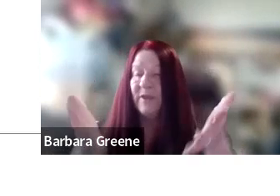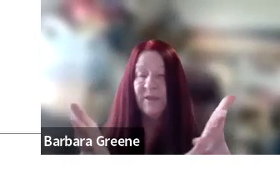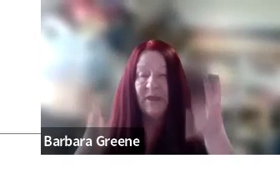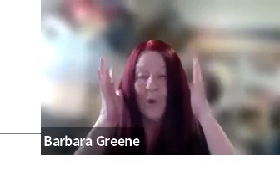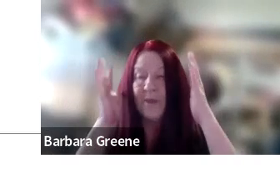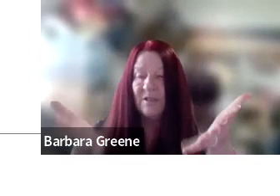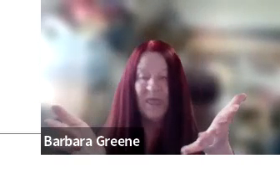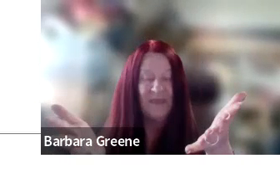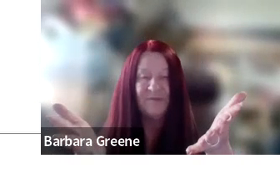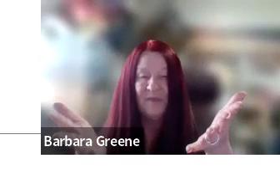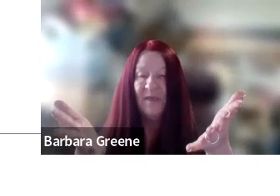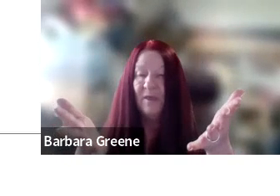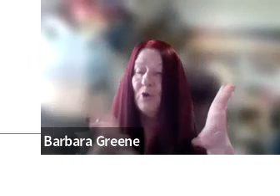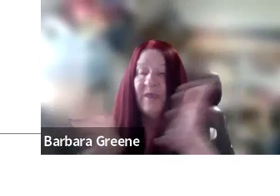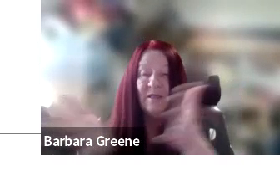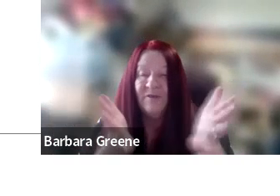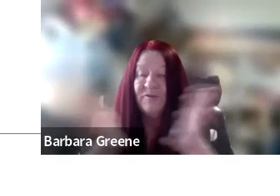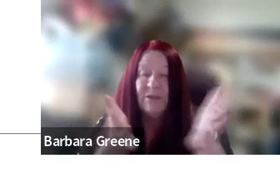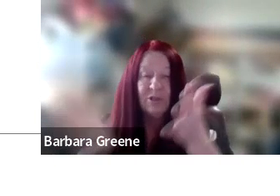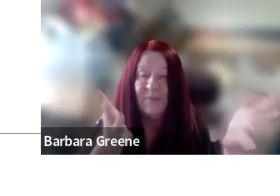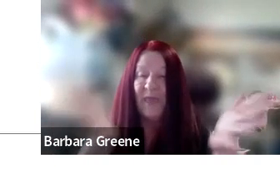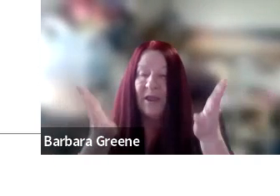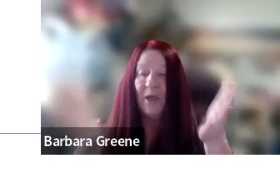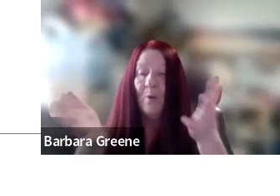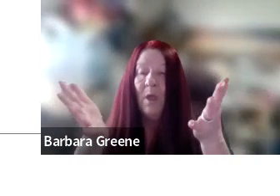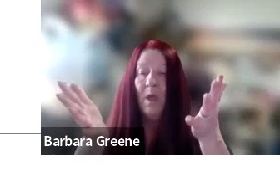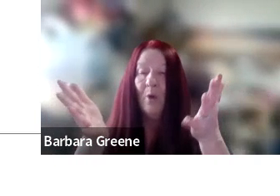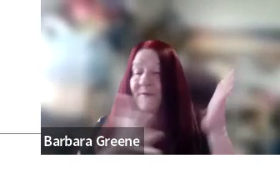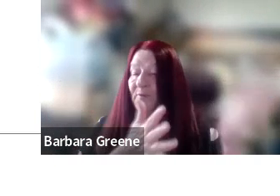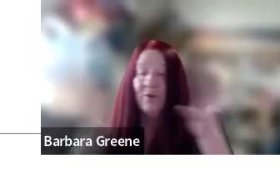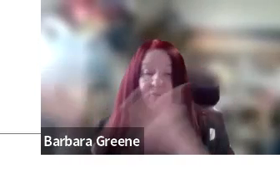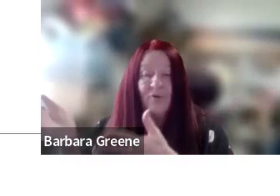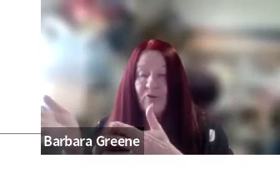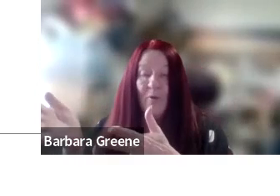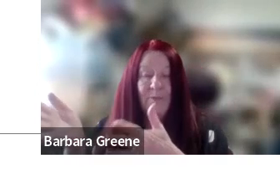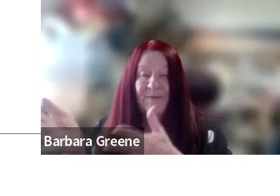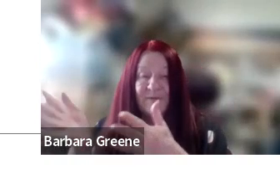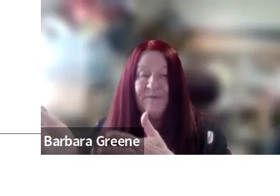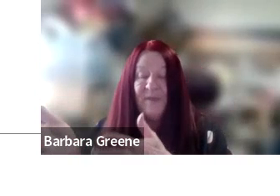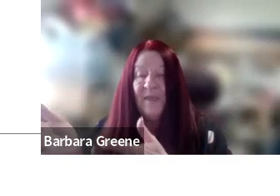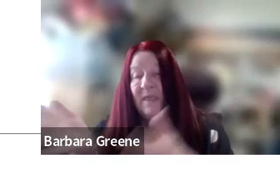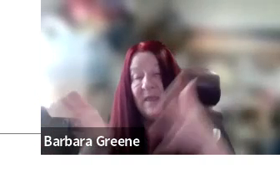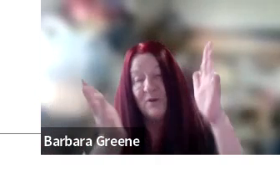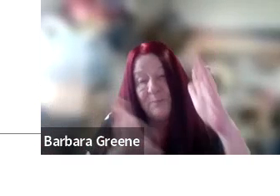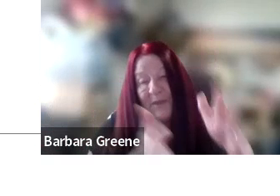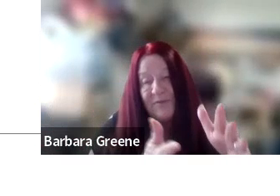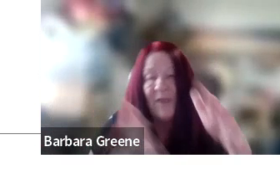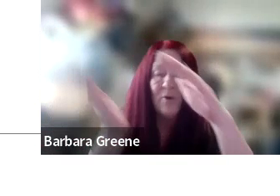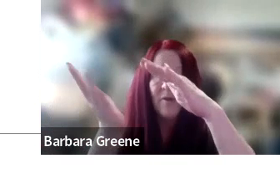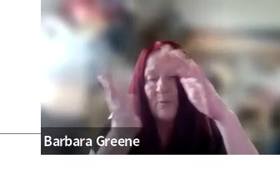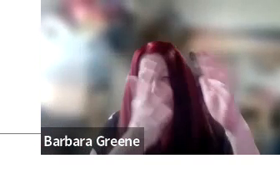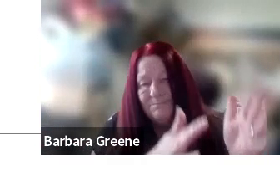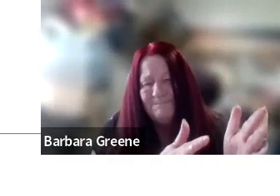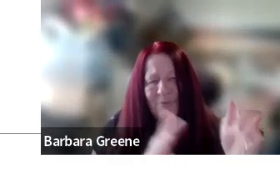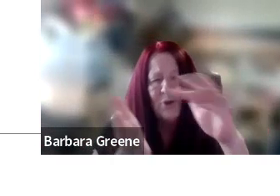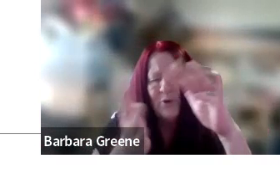a quick glance could tell us, we could look at that and go, okay, so here's our strong places. Here's places, here